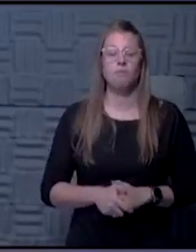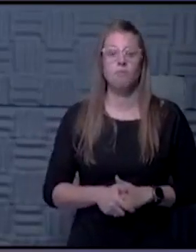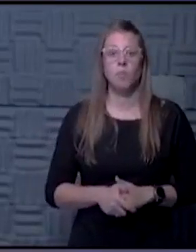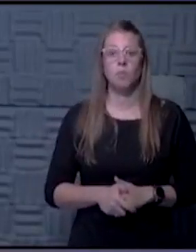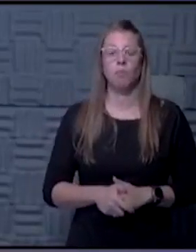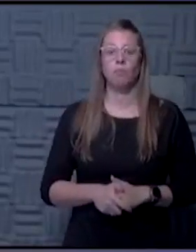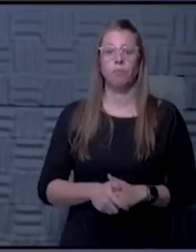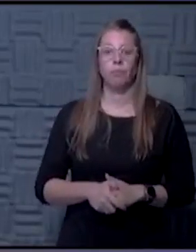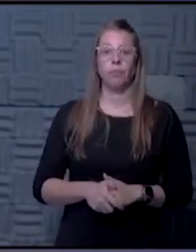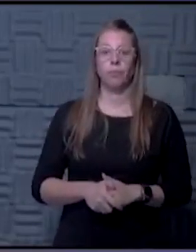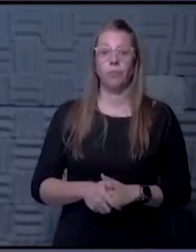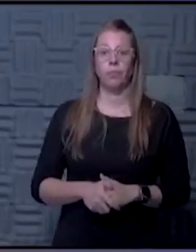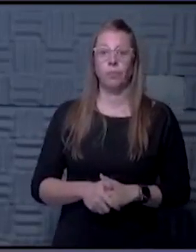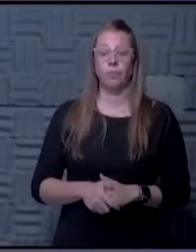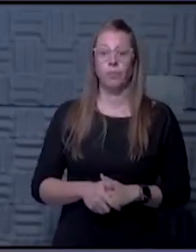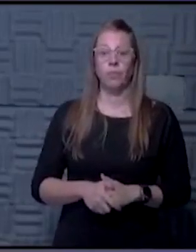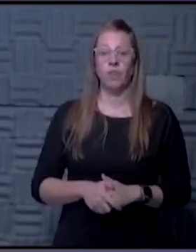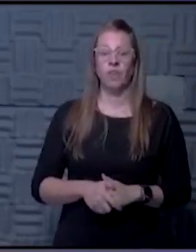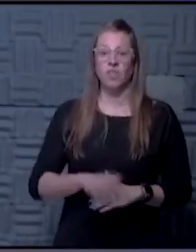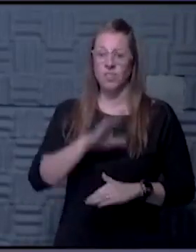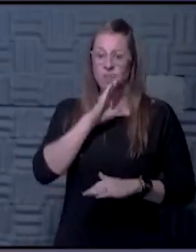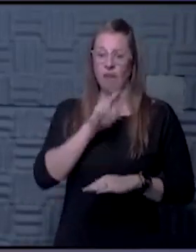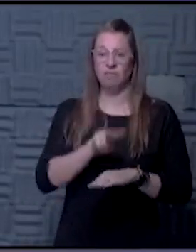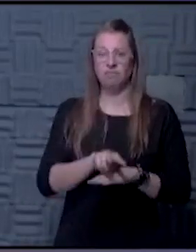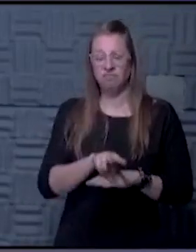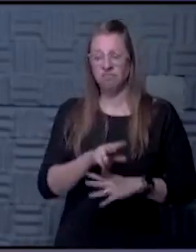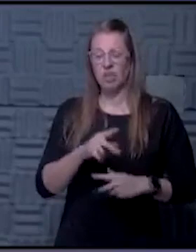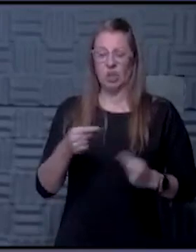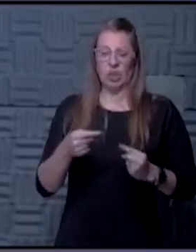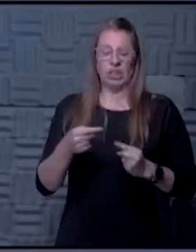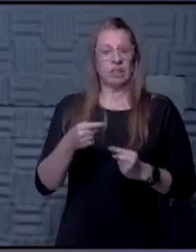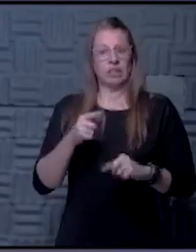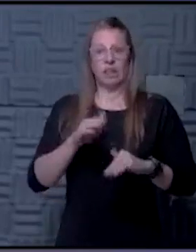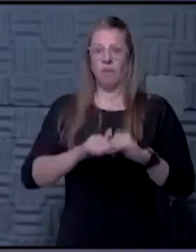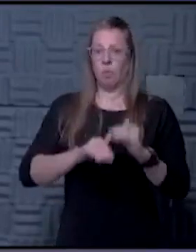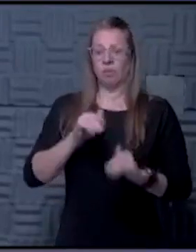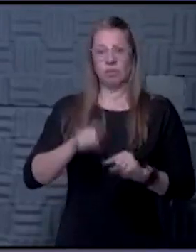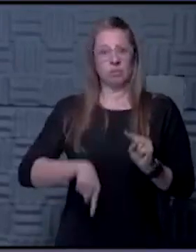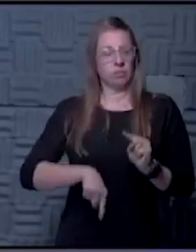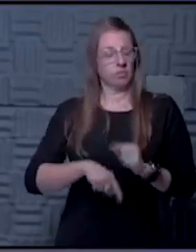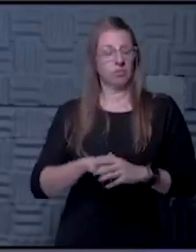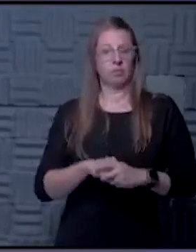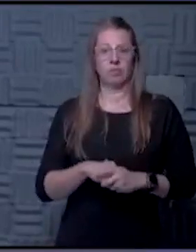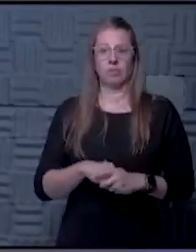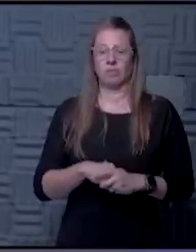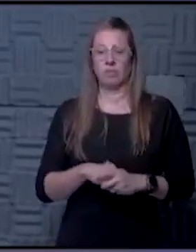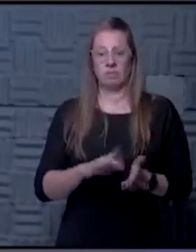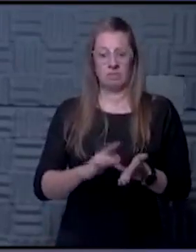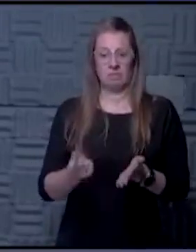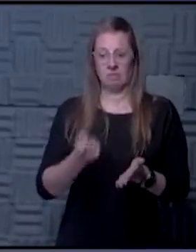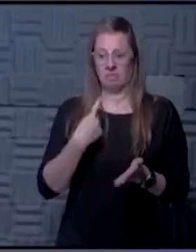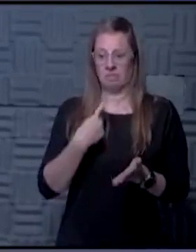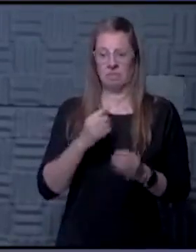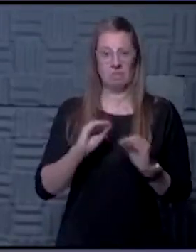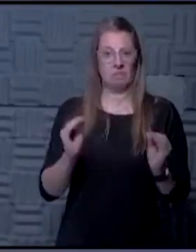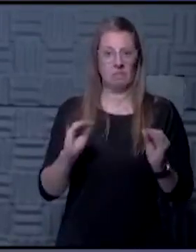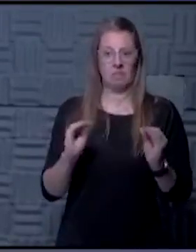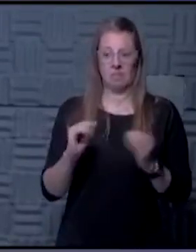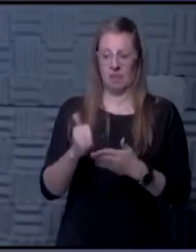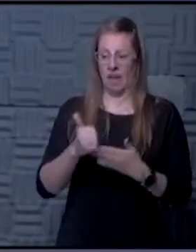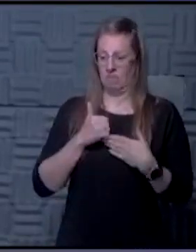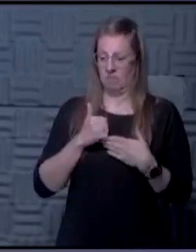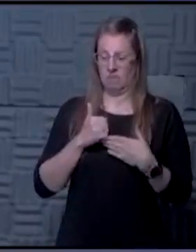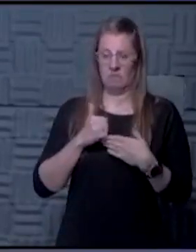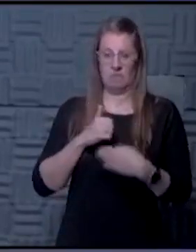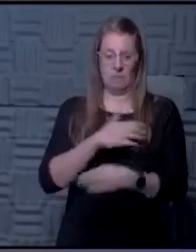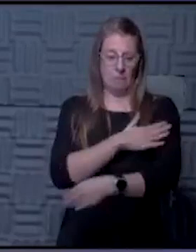And like just laying in bed and just hurting and just not being able to get comfortable and not being able to take any medication that would like help